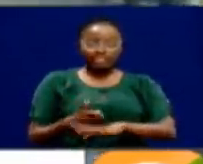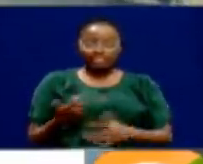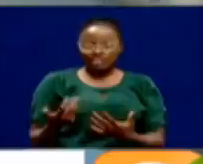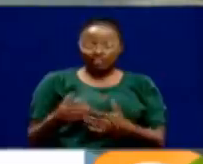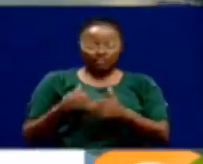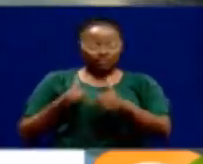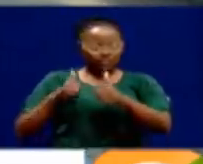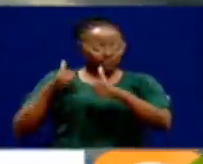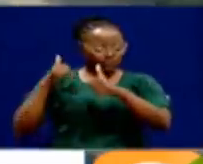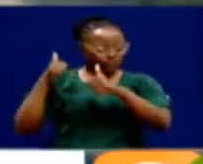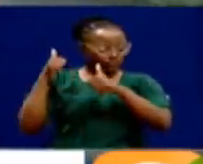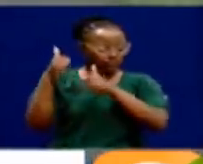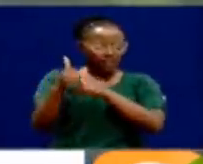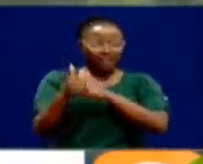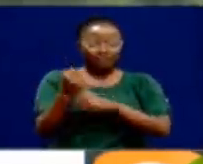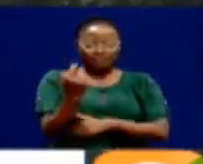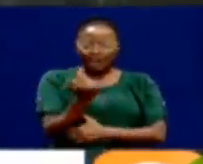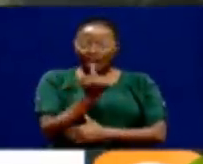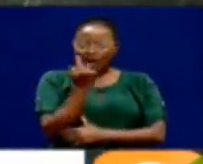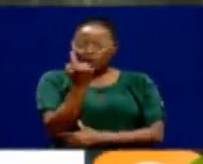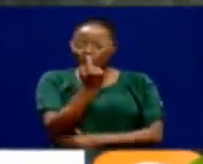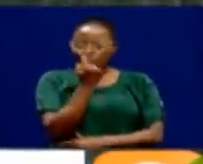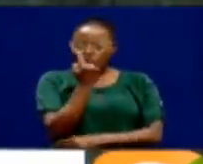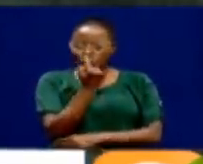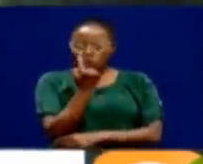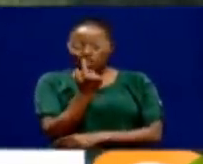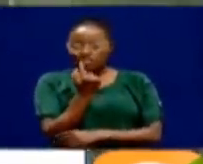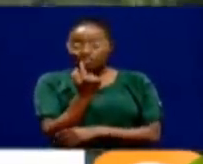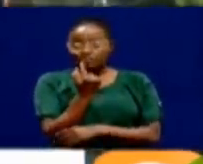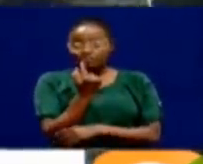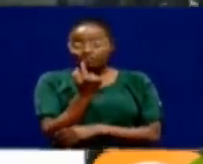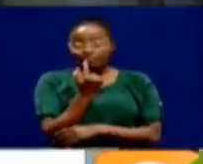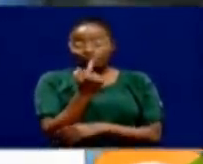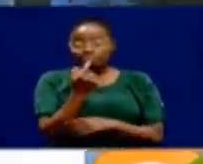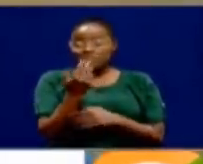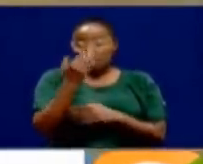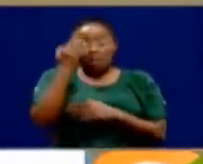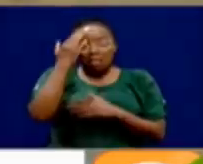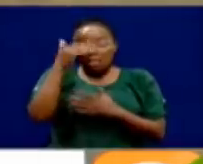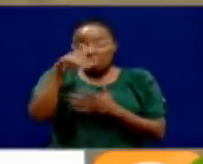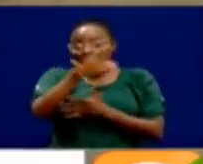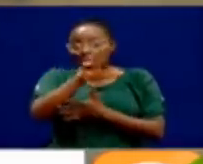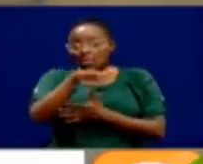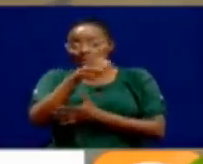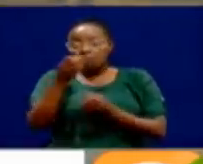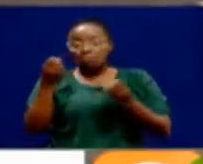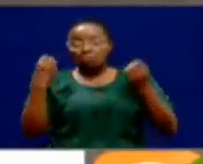is far, isolated, and seemingly in the middle of nowhere.